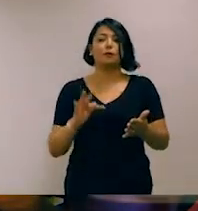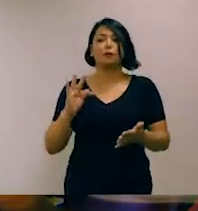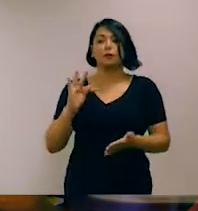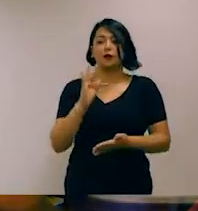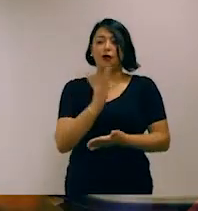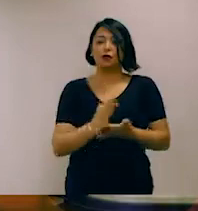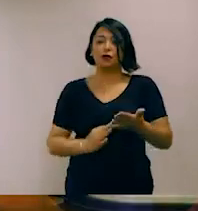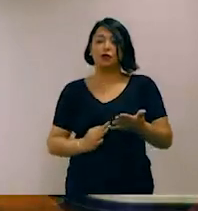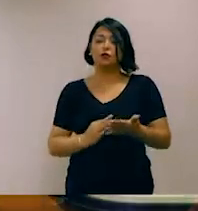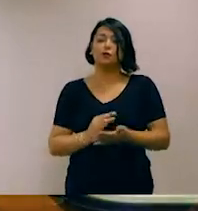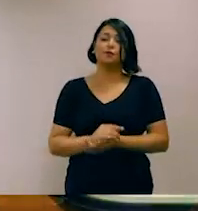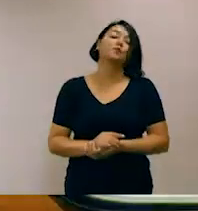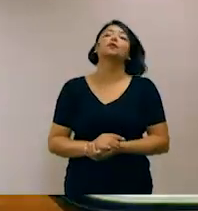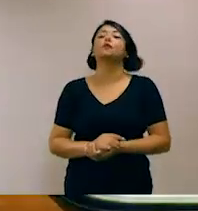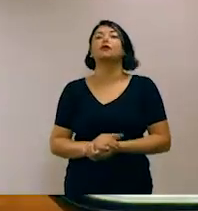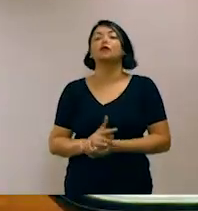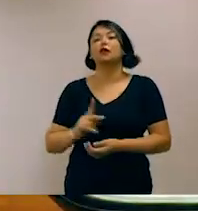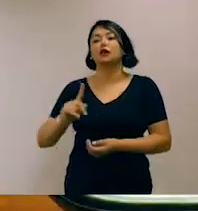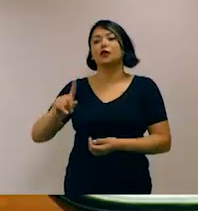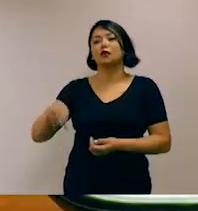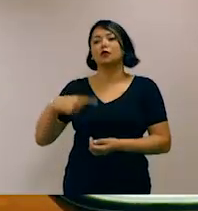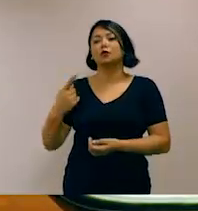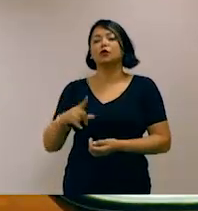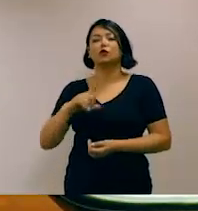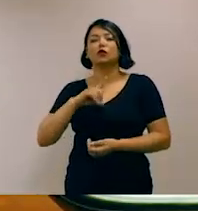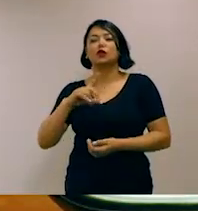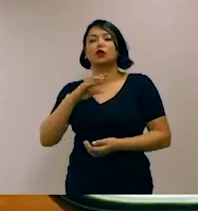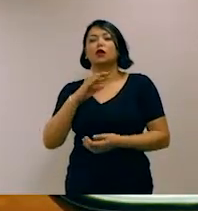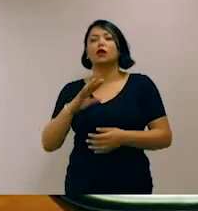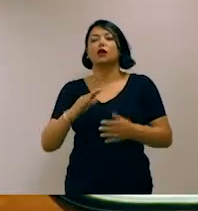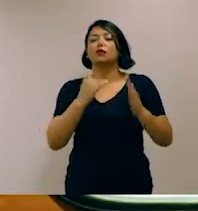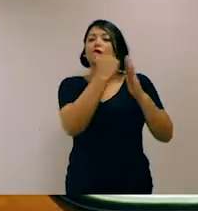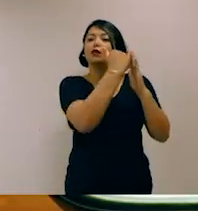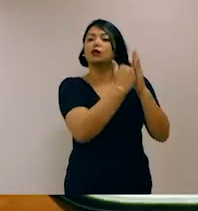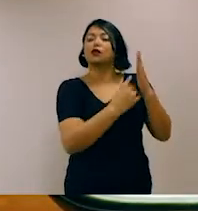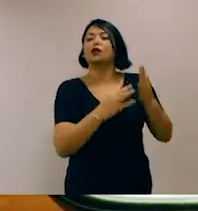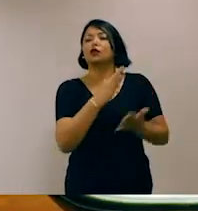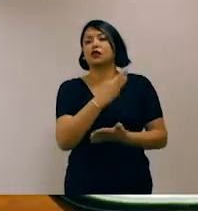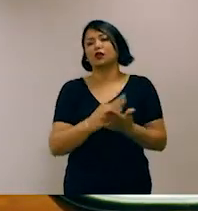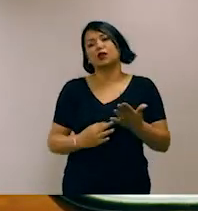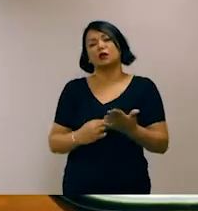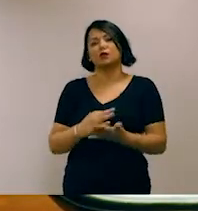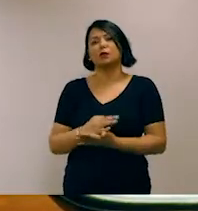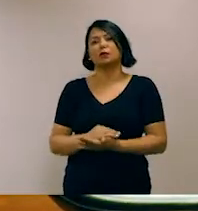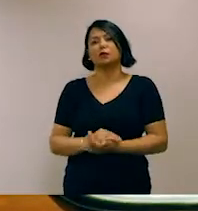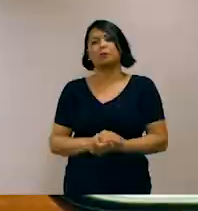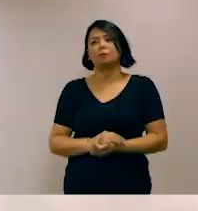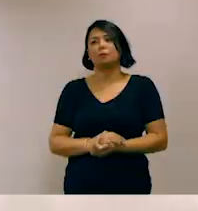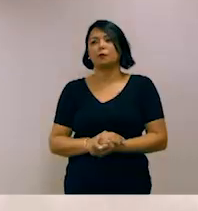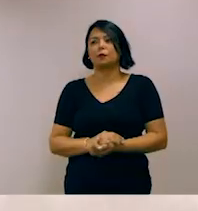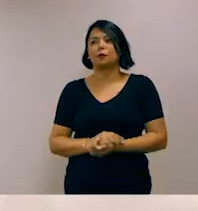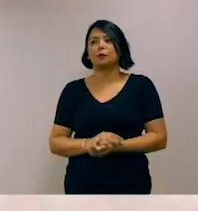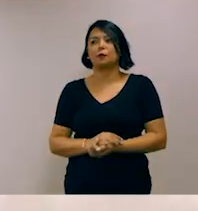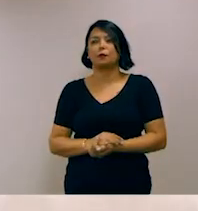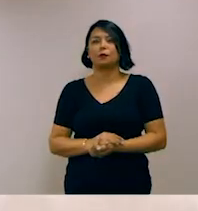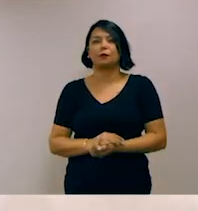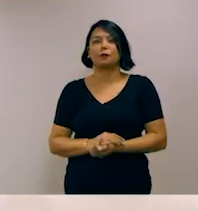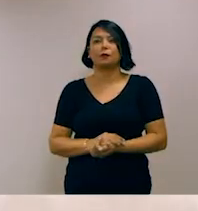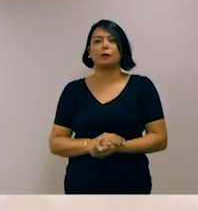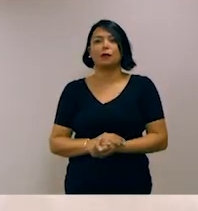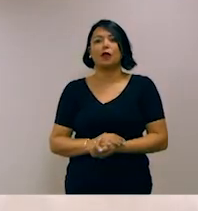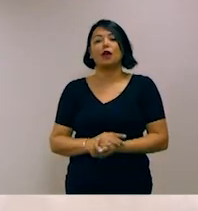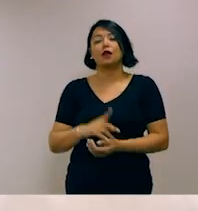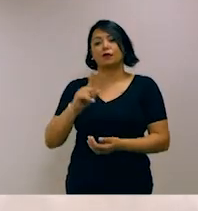text. And right after that, I'm going to have this multi-label classification. The status that